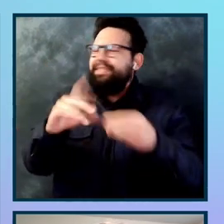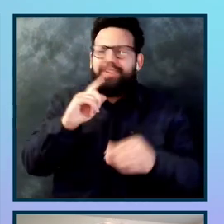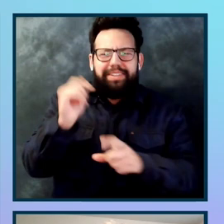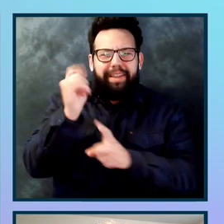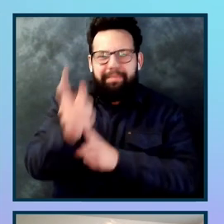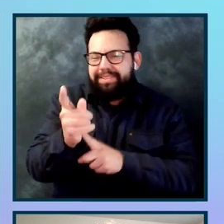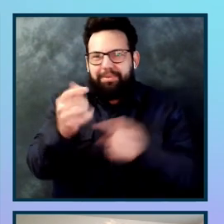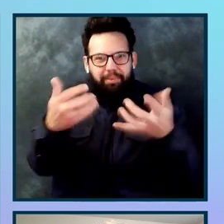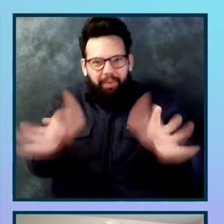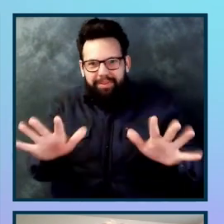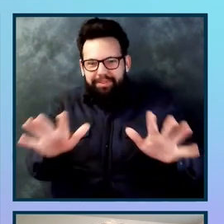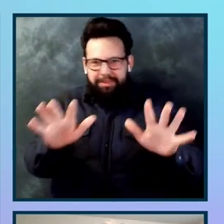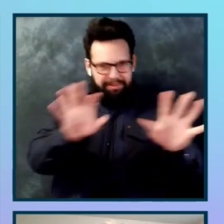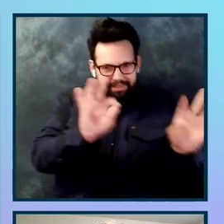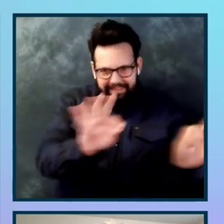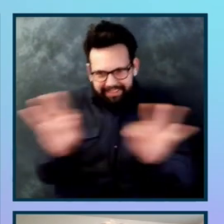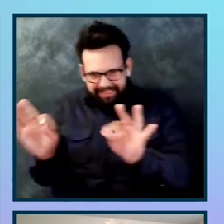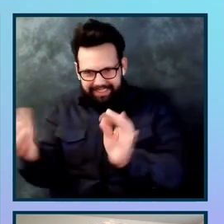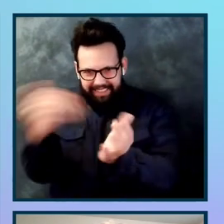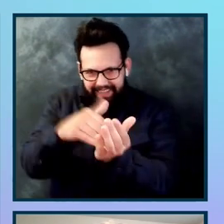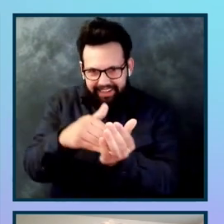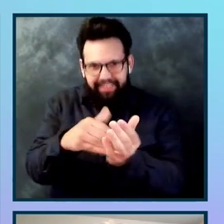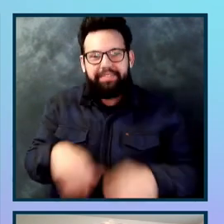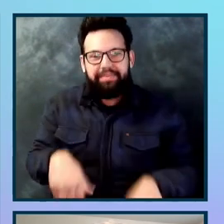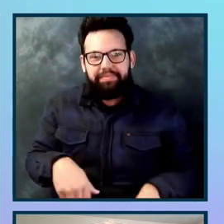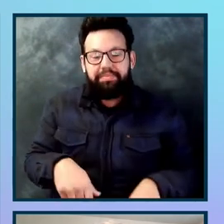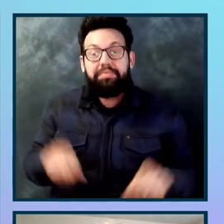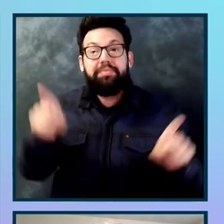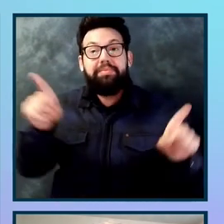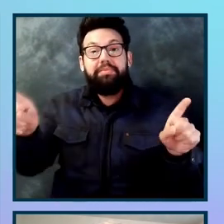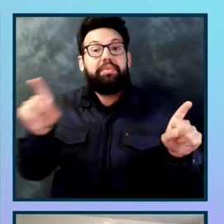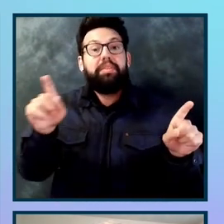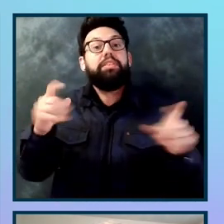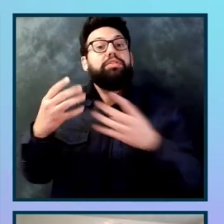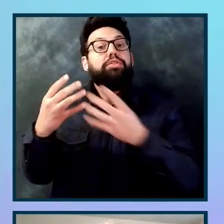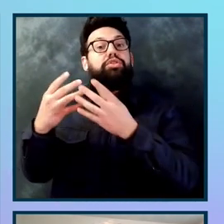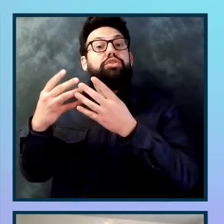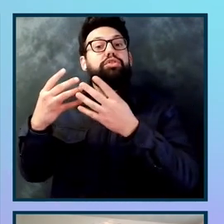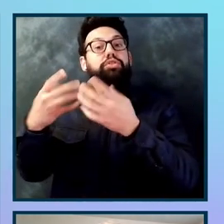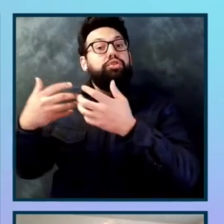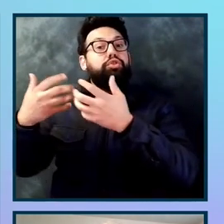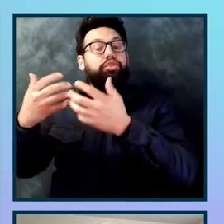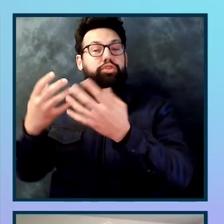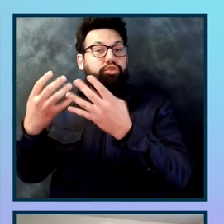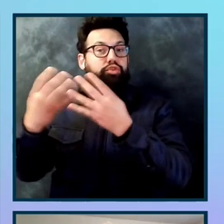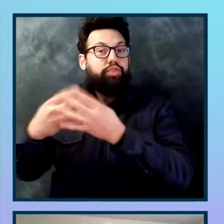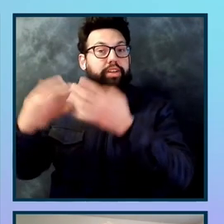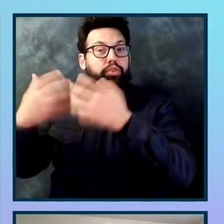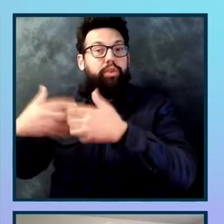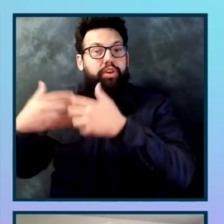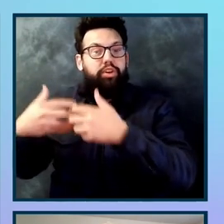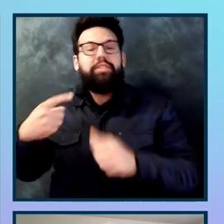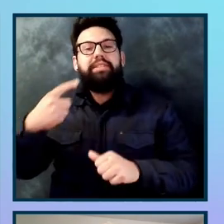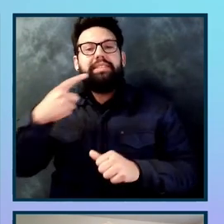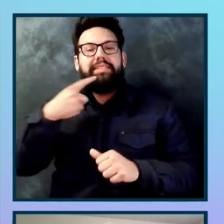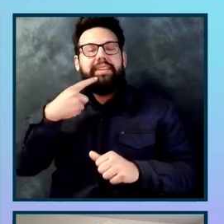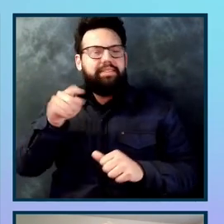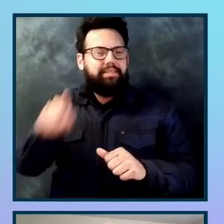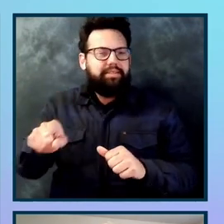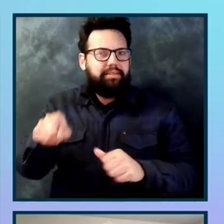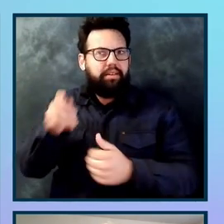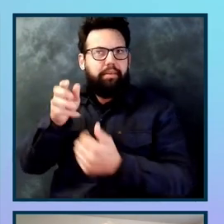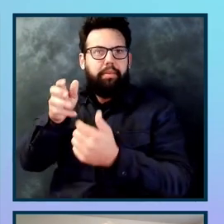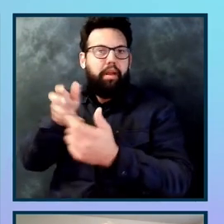so using my screen reader, this is the first thing I hear. Same page link skip to main. This website is AudioEye enabled and is being optimized